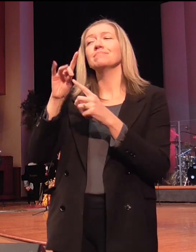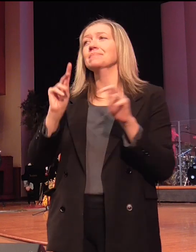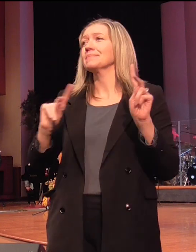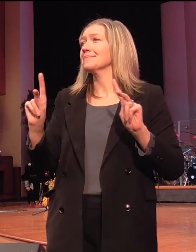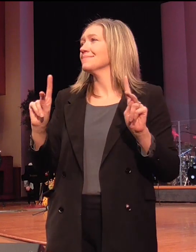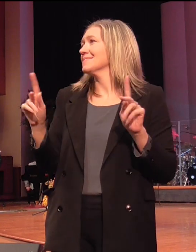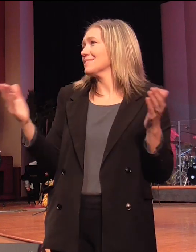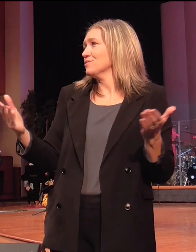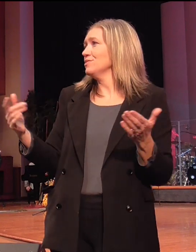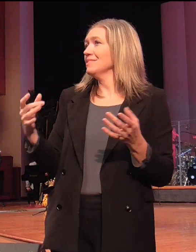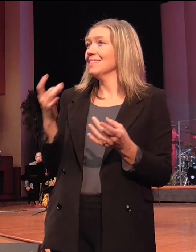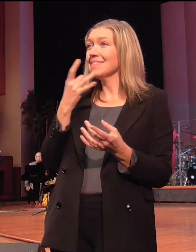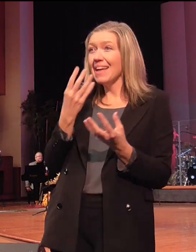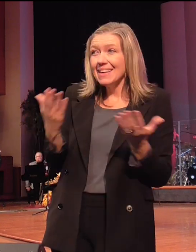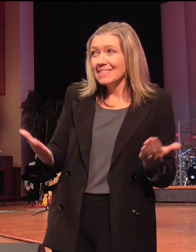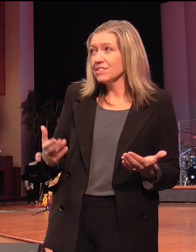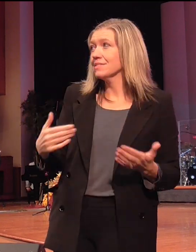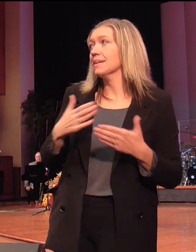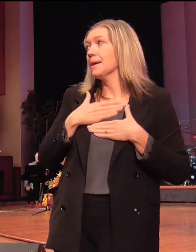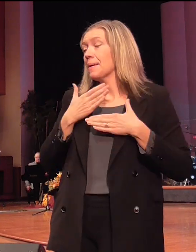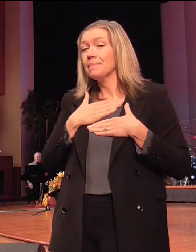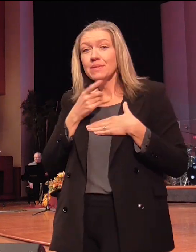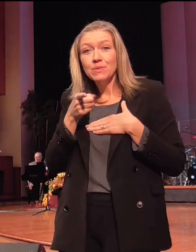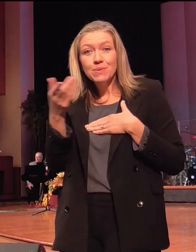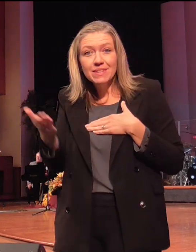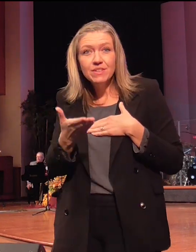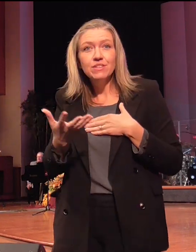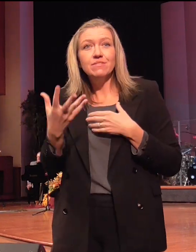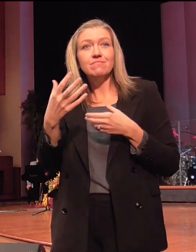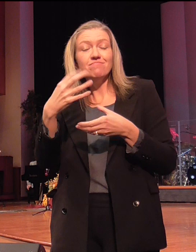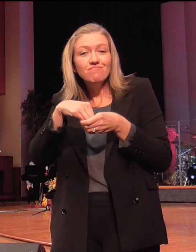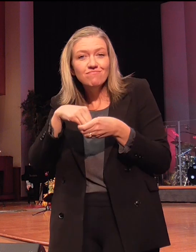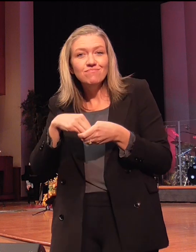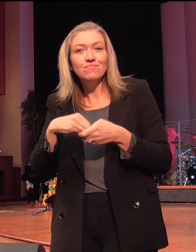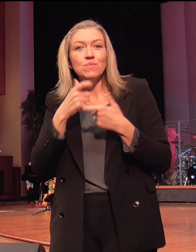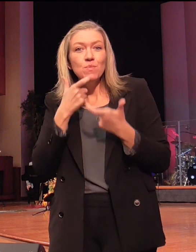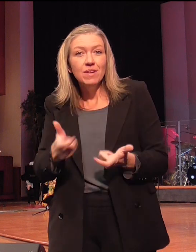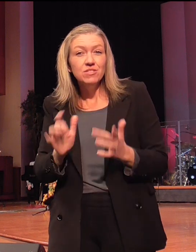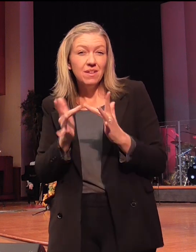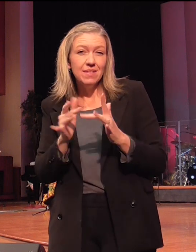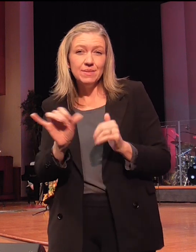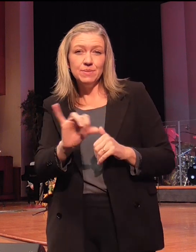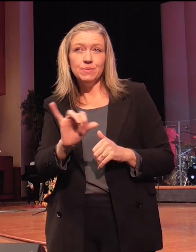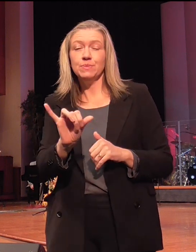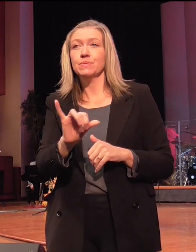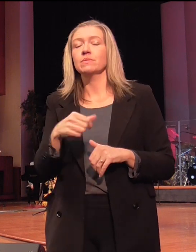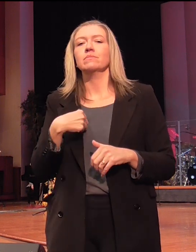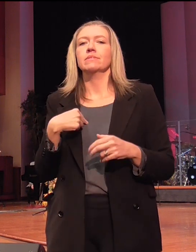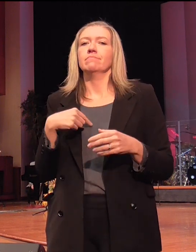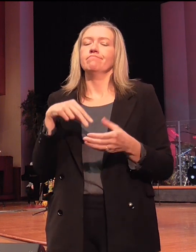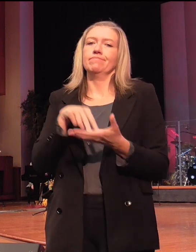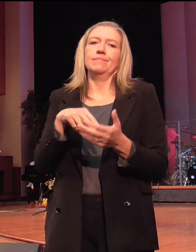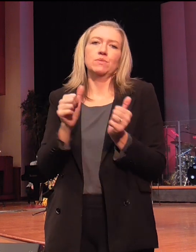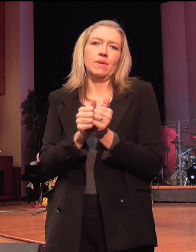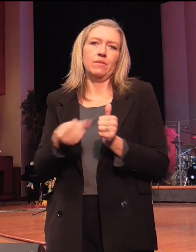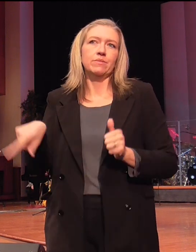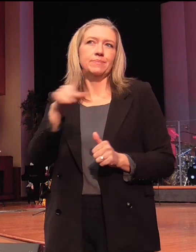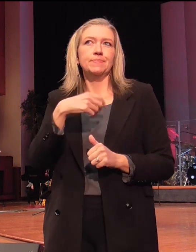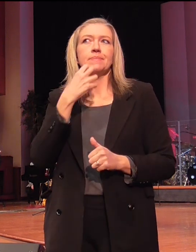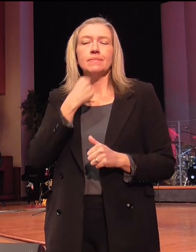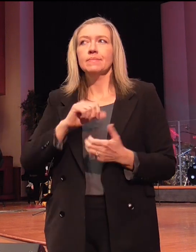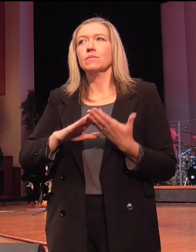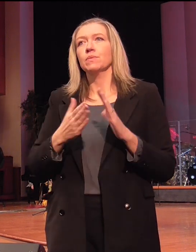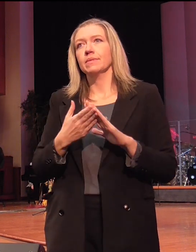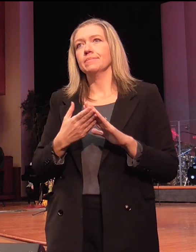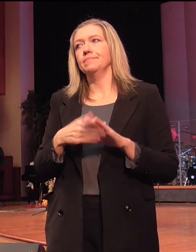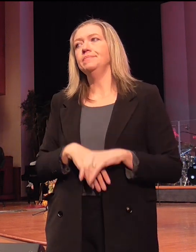here. We're so glad that you are tuning in. You are part of our holy ground, those of you watching online, and we stand together as beloved community. And that's